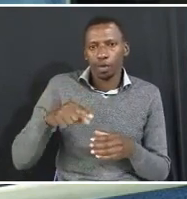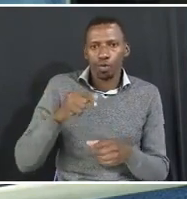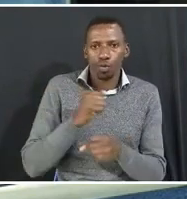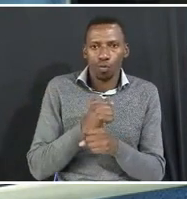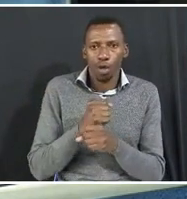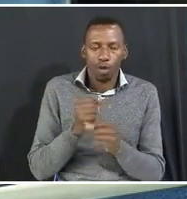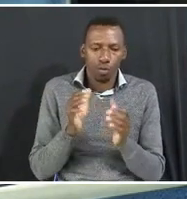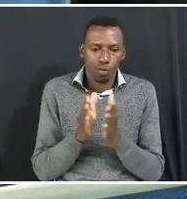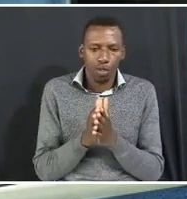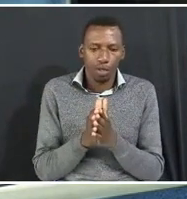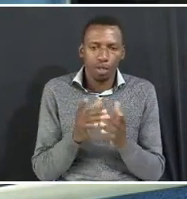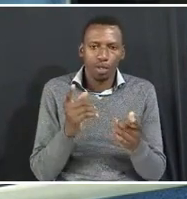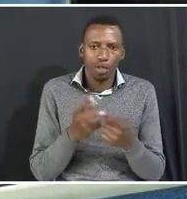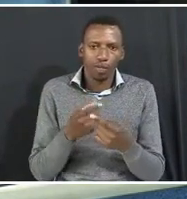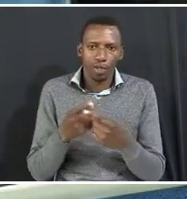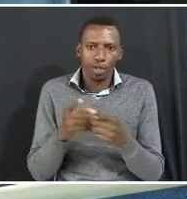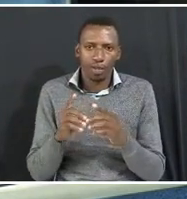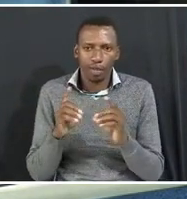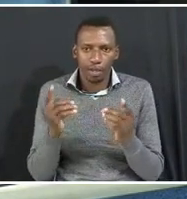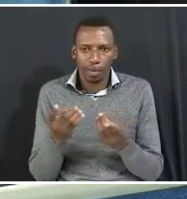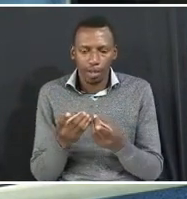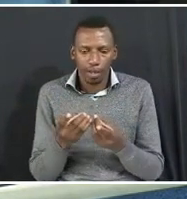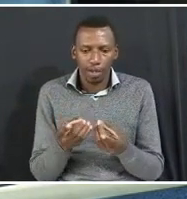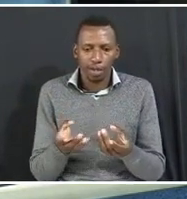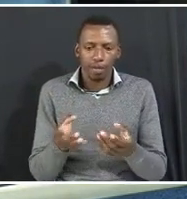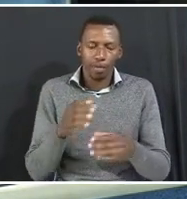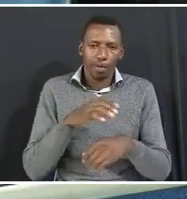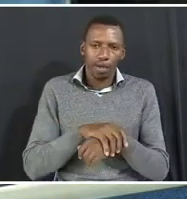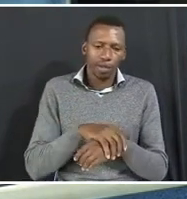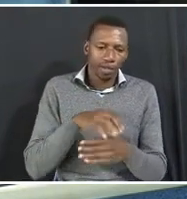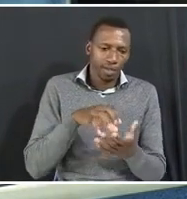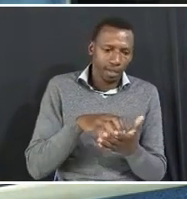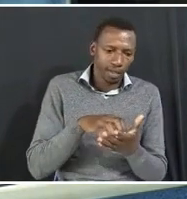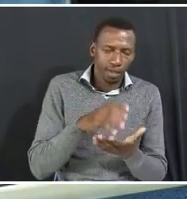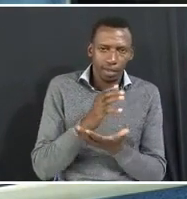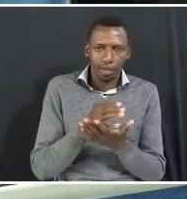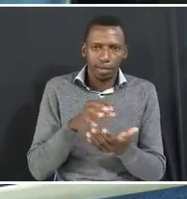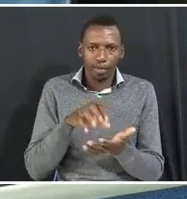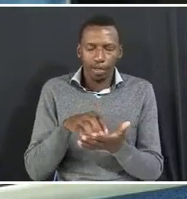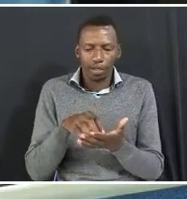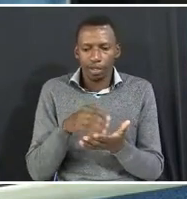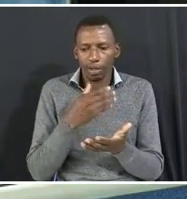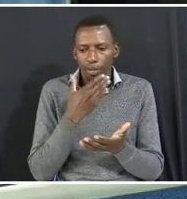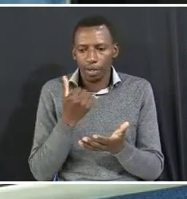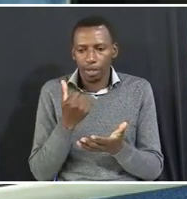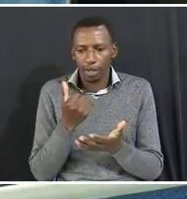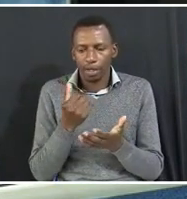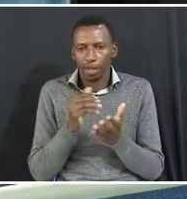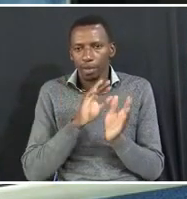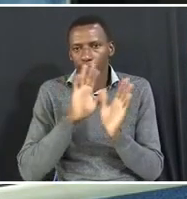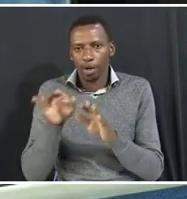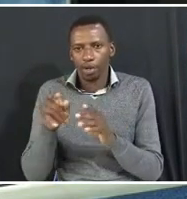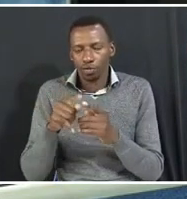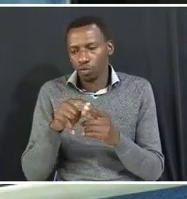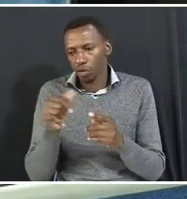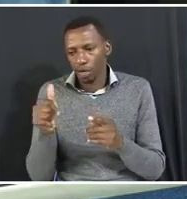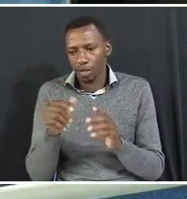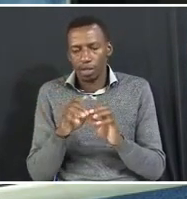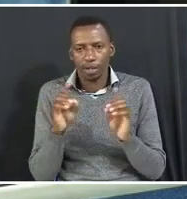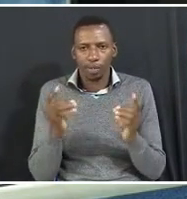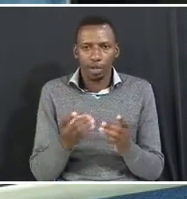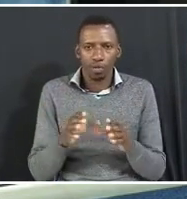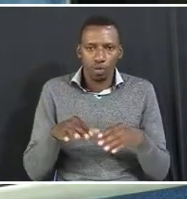departments, and we receive cases, and some cases are better referred to other departments. Some cases will be referred to